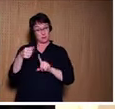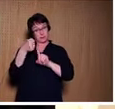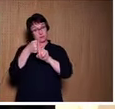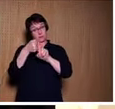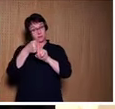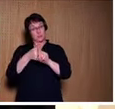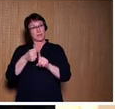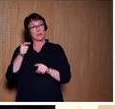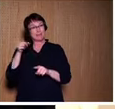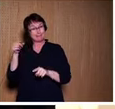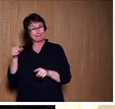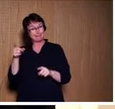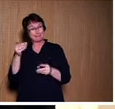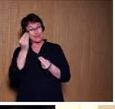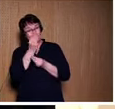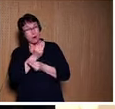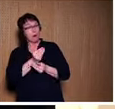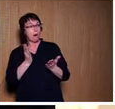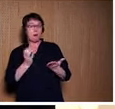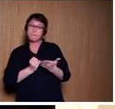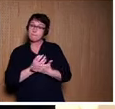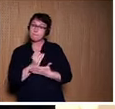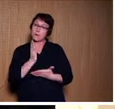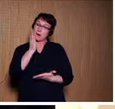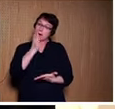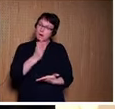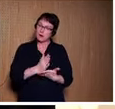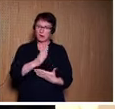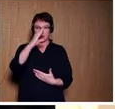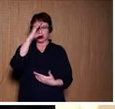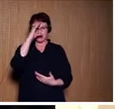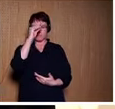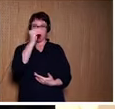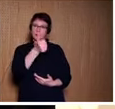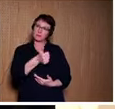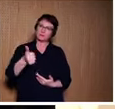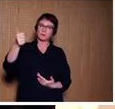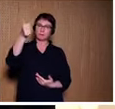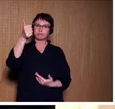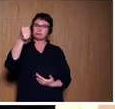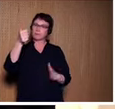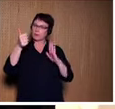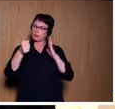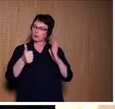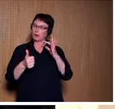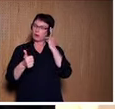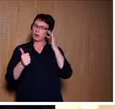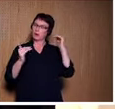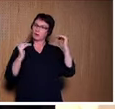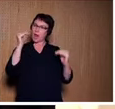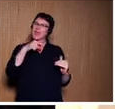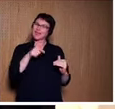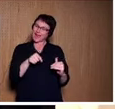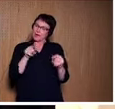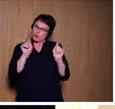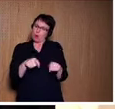gender inequality and heterosexism are natural and cannot be changed or